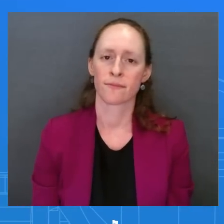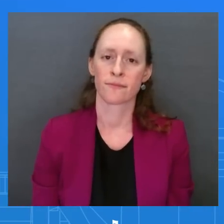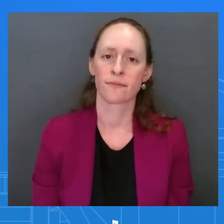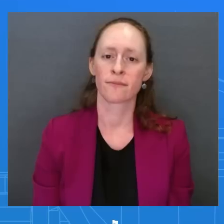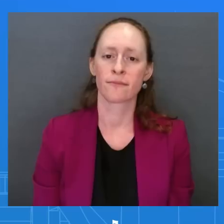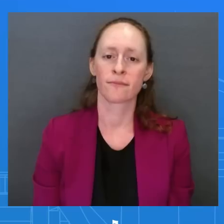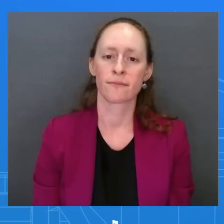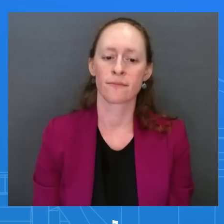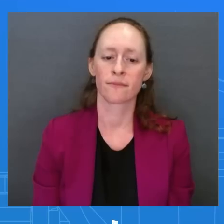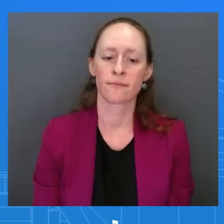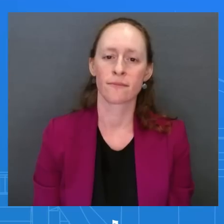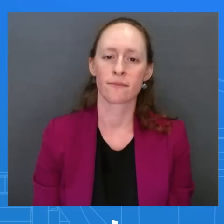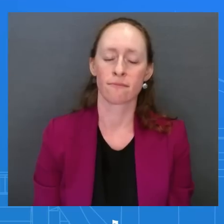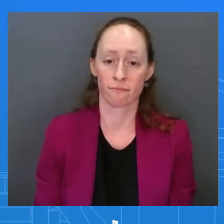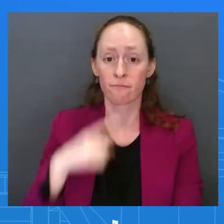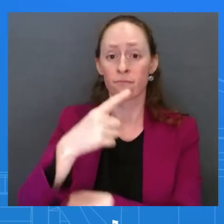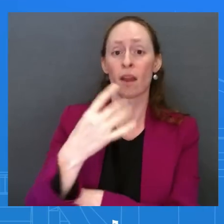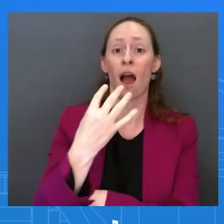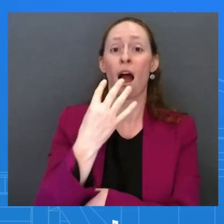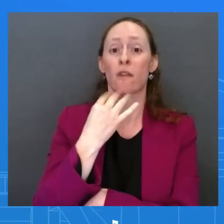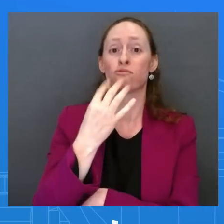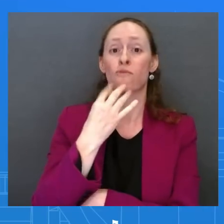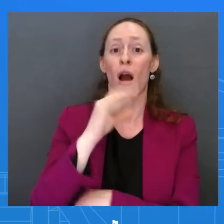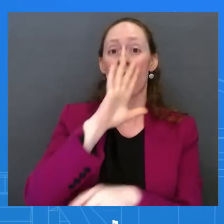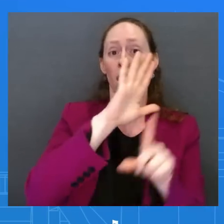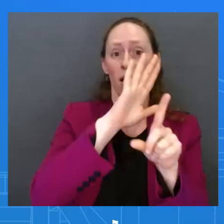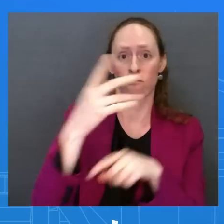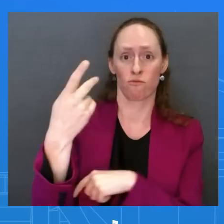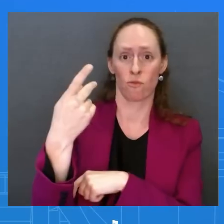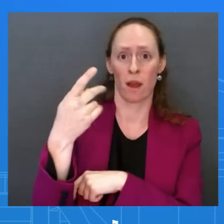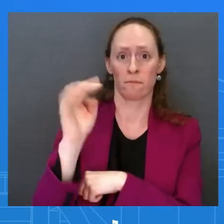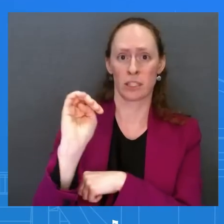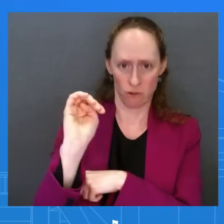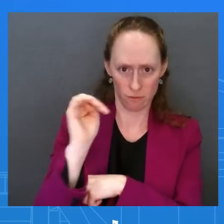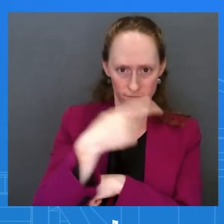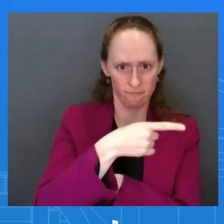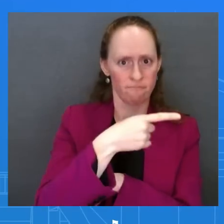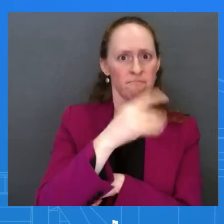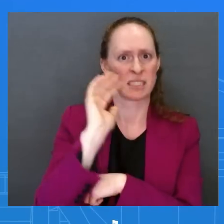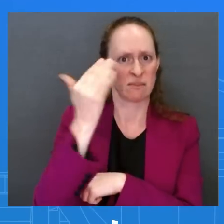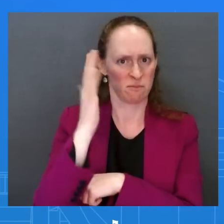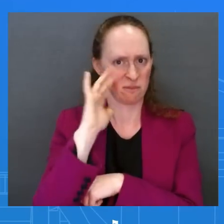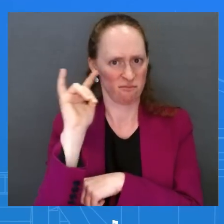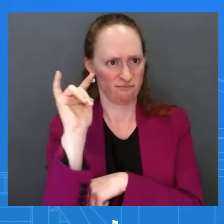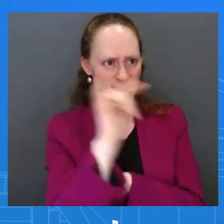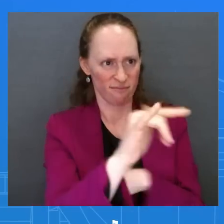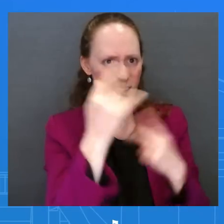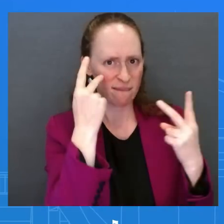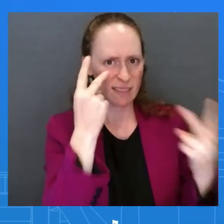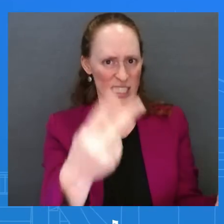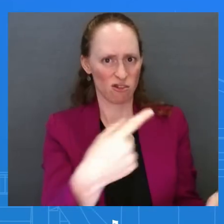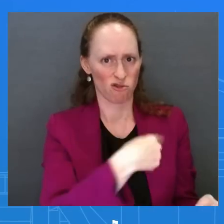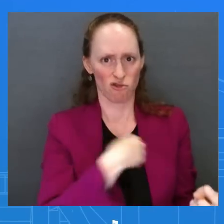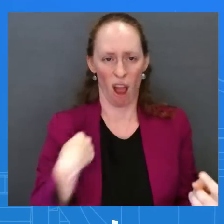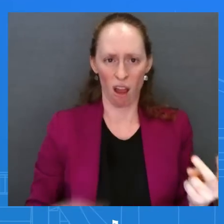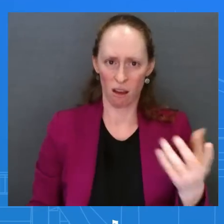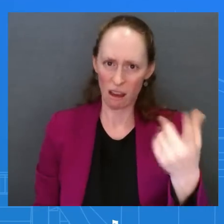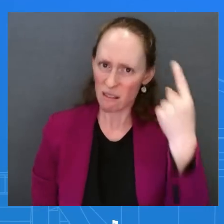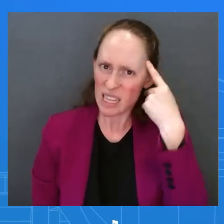visit China next month. Do you have any reaction? I haven't seen those reports, but obviously he's the elected